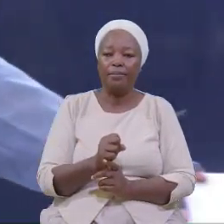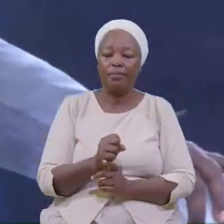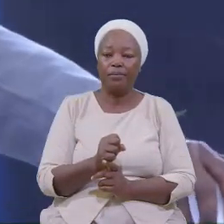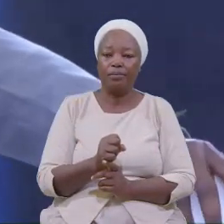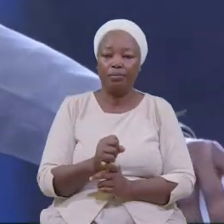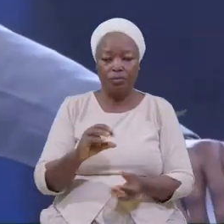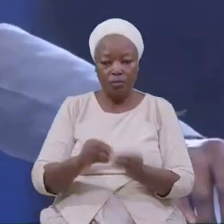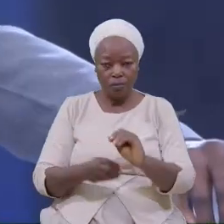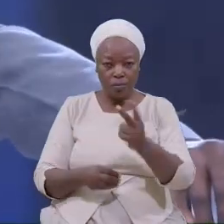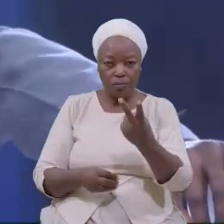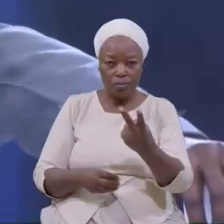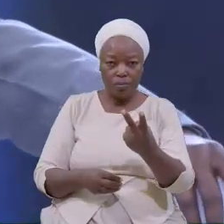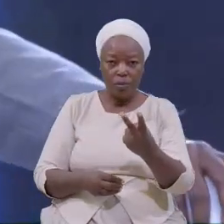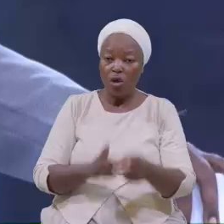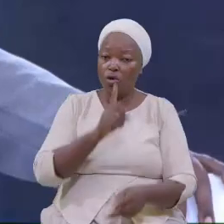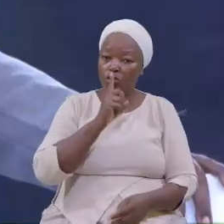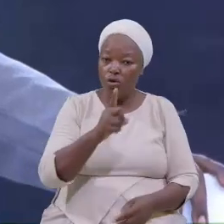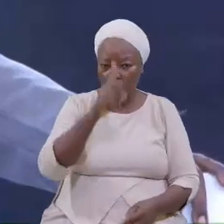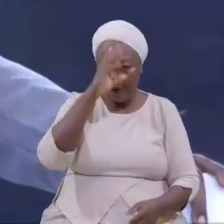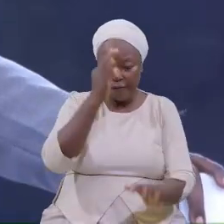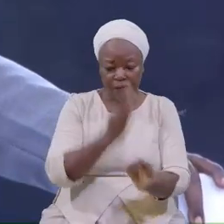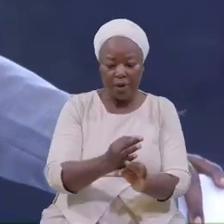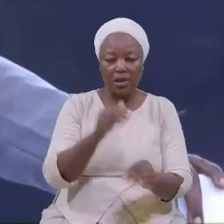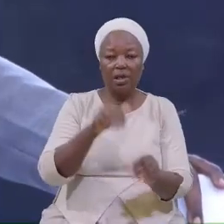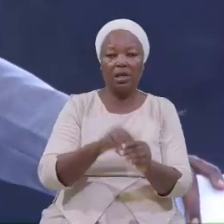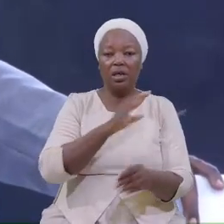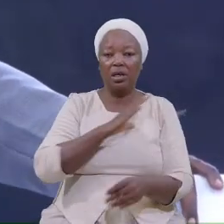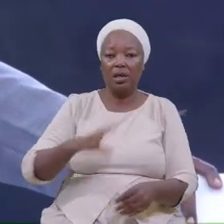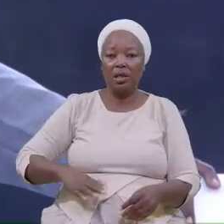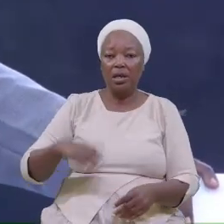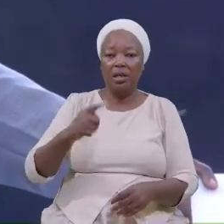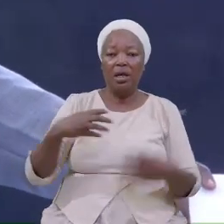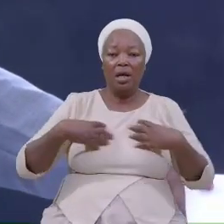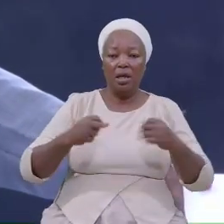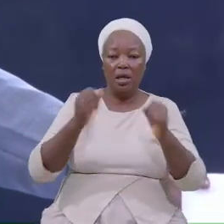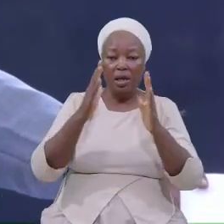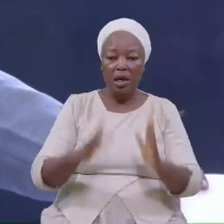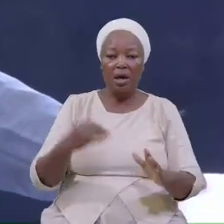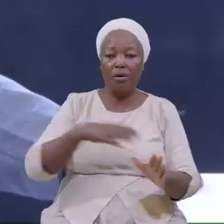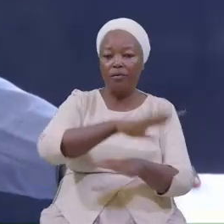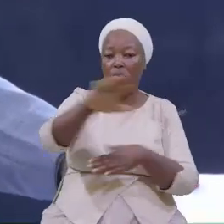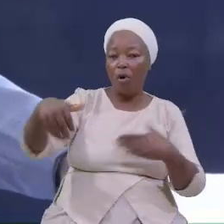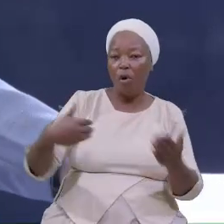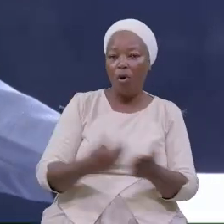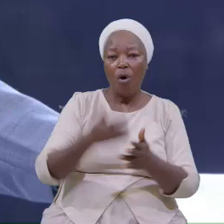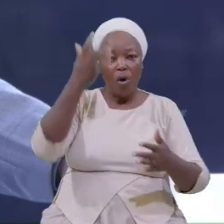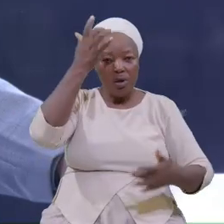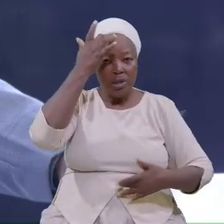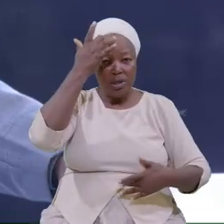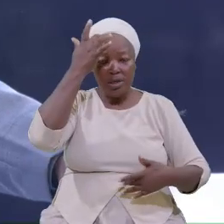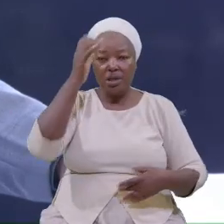Number 2, sure faith in Christ, the healer of all sicknesses.